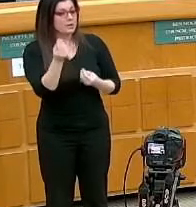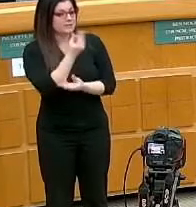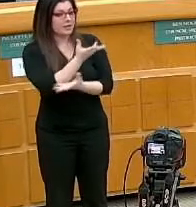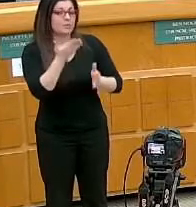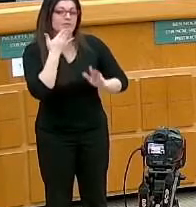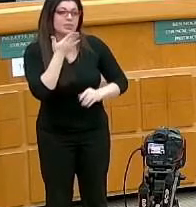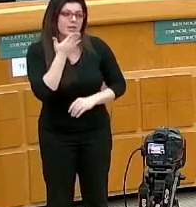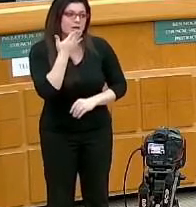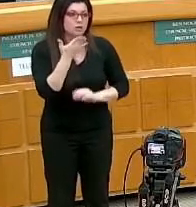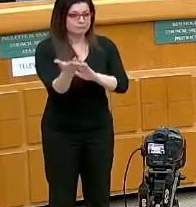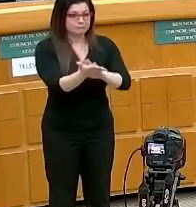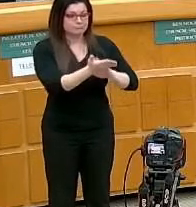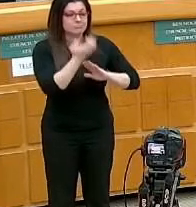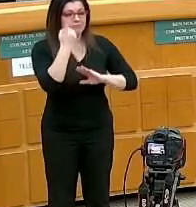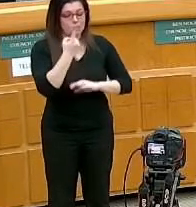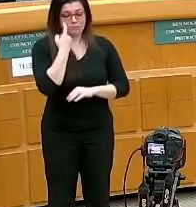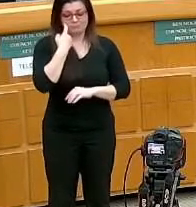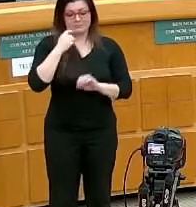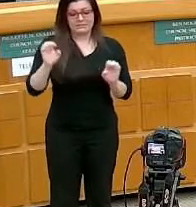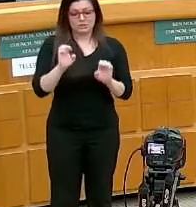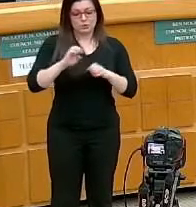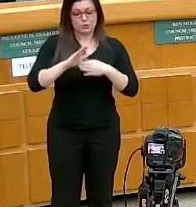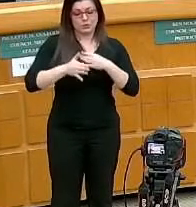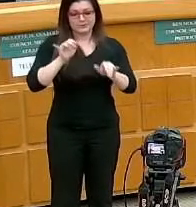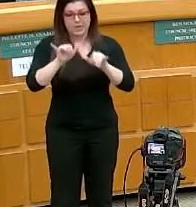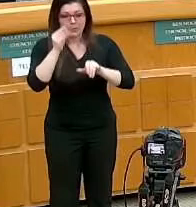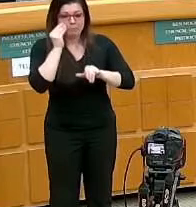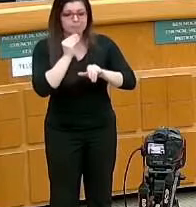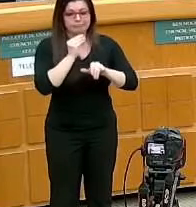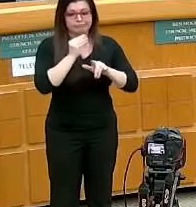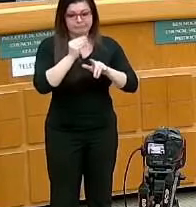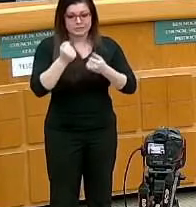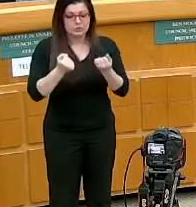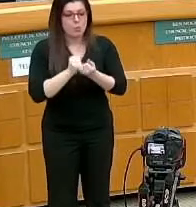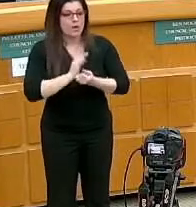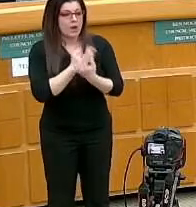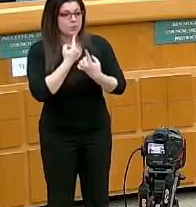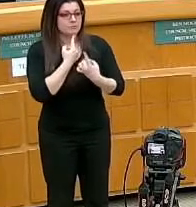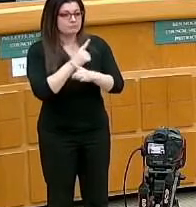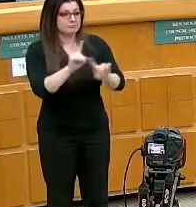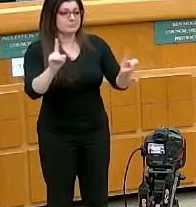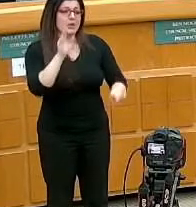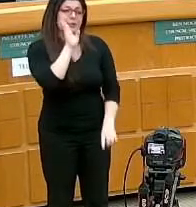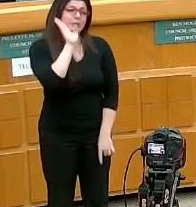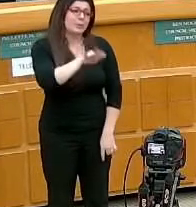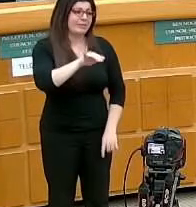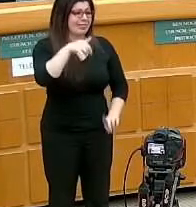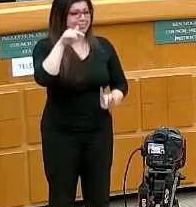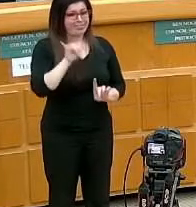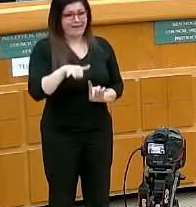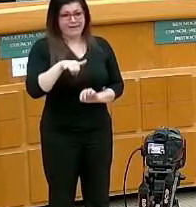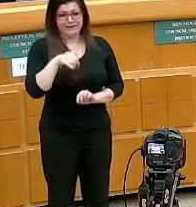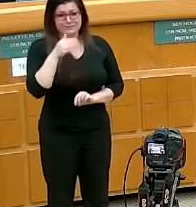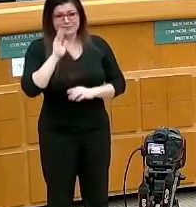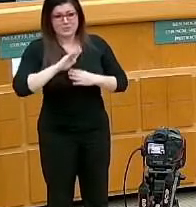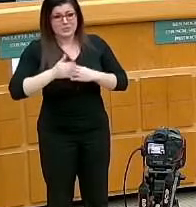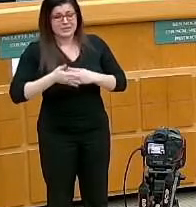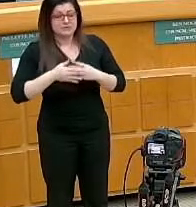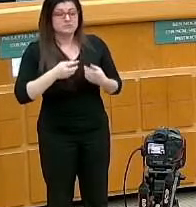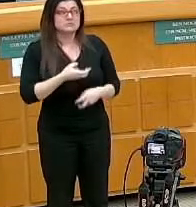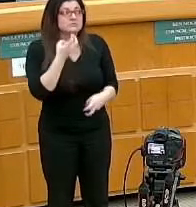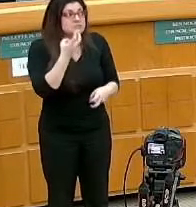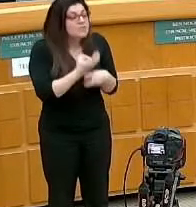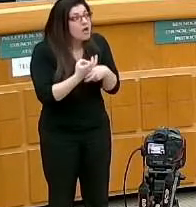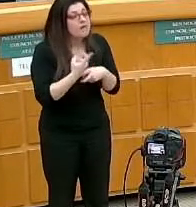the Easter holiday weekend. We recognize this was challenging for many of us because we had to change many of our